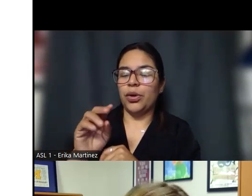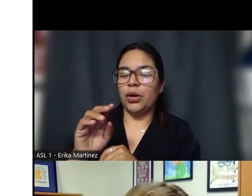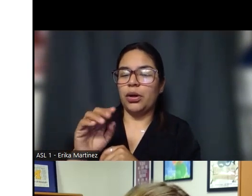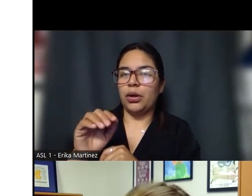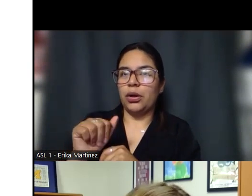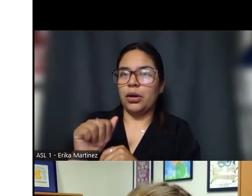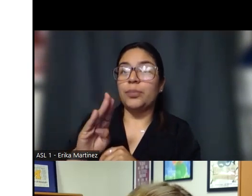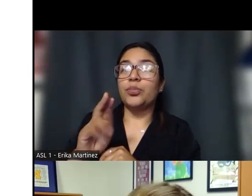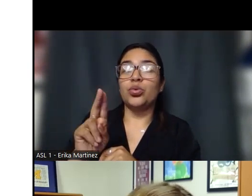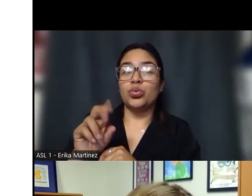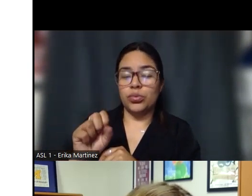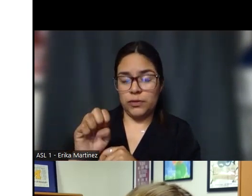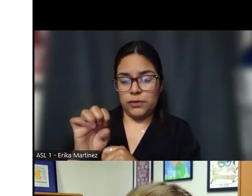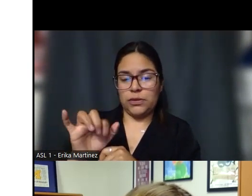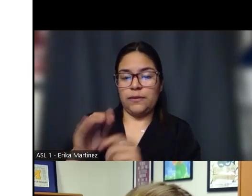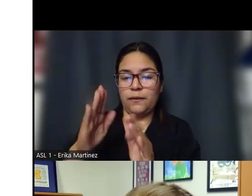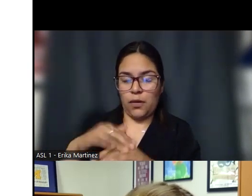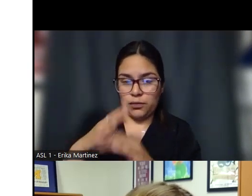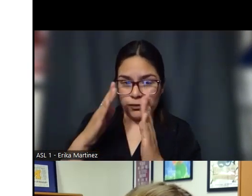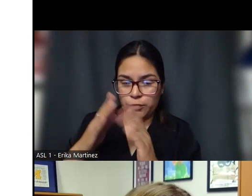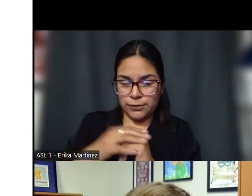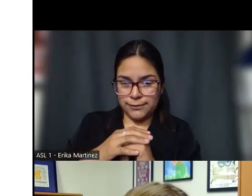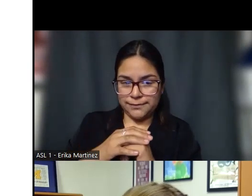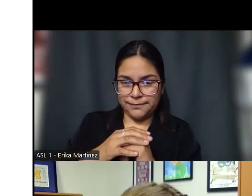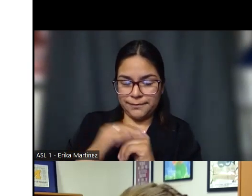26-27. Next slide.